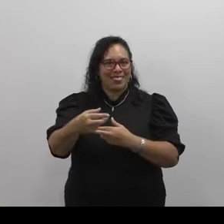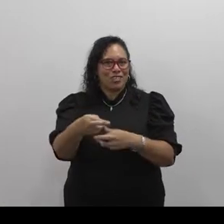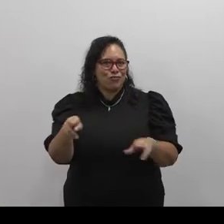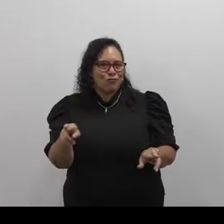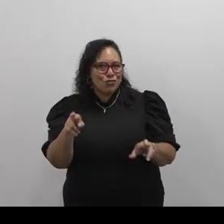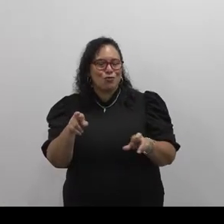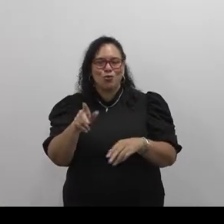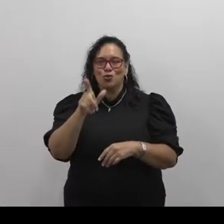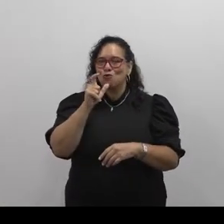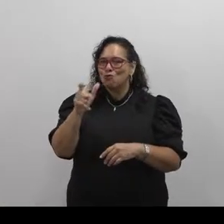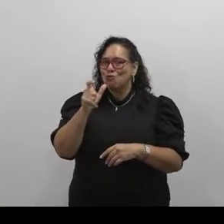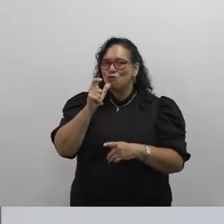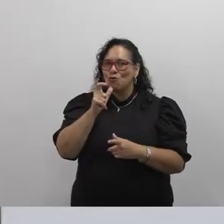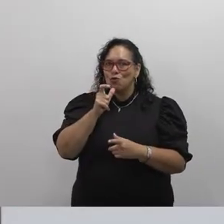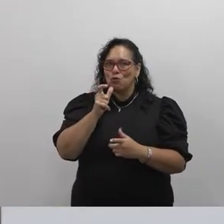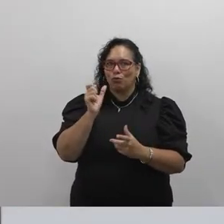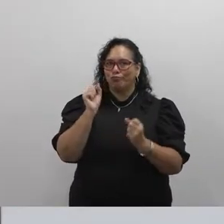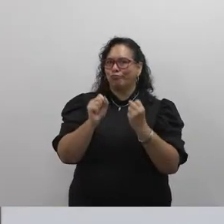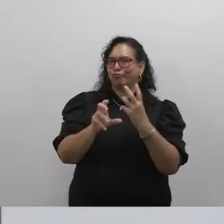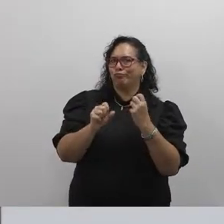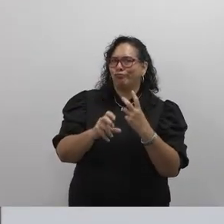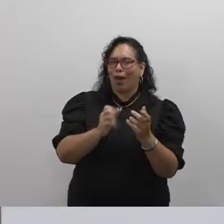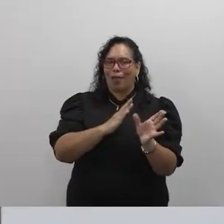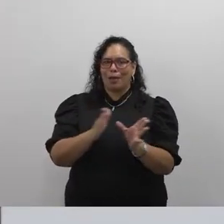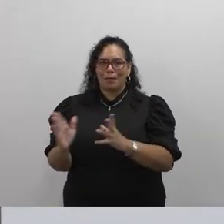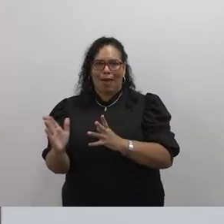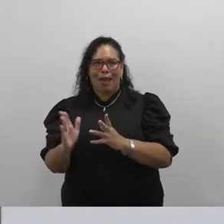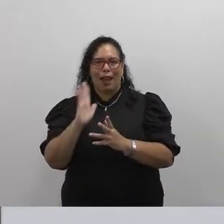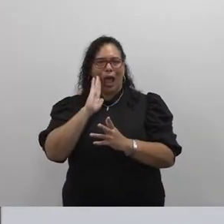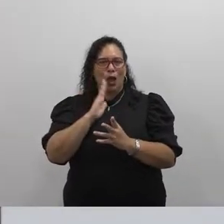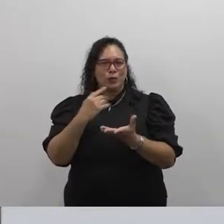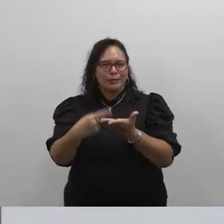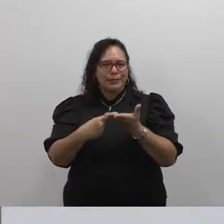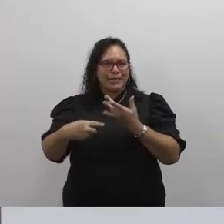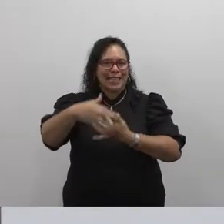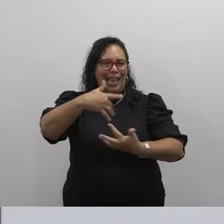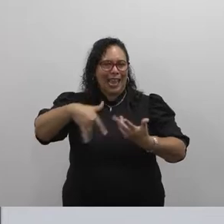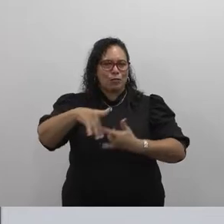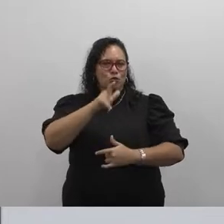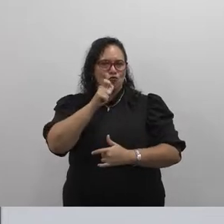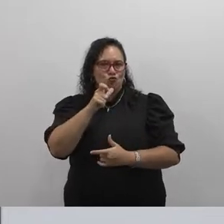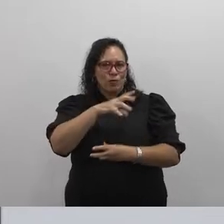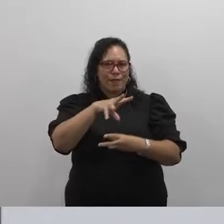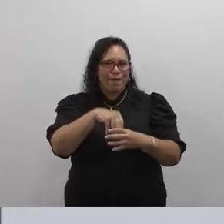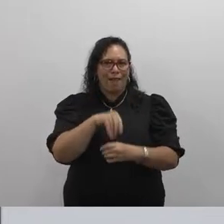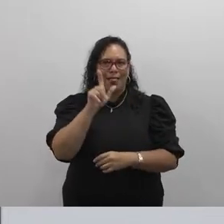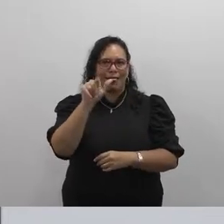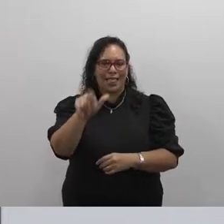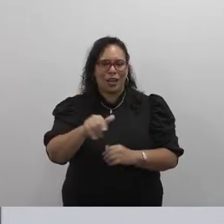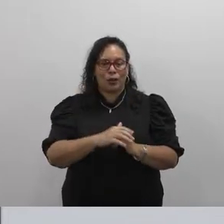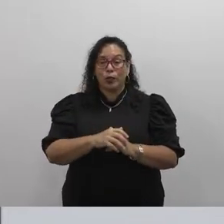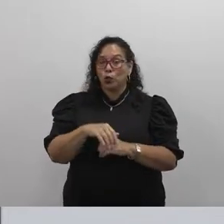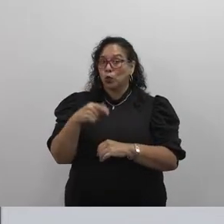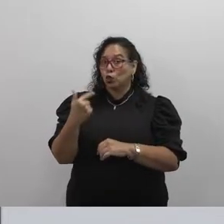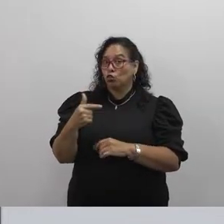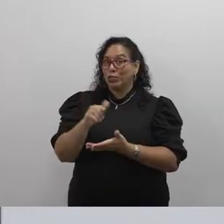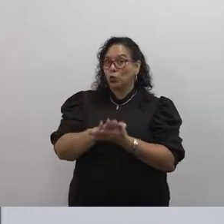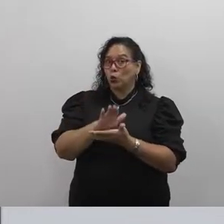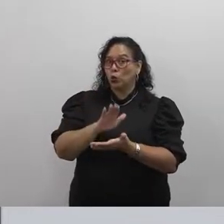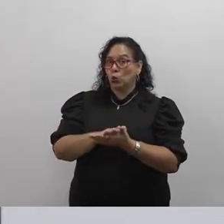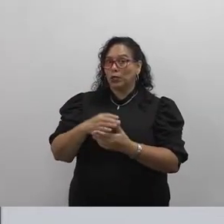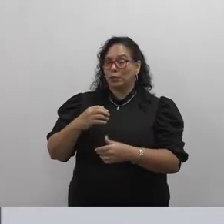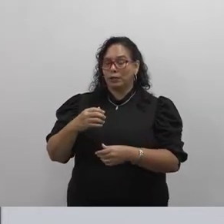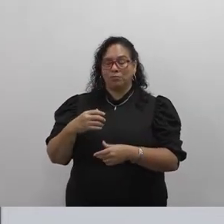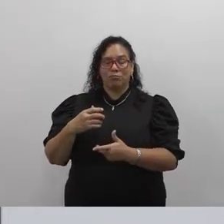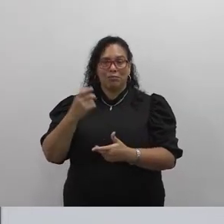who chimed in on this plan, right? And I'll get into the engagement piece a little later, but really big kudos to the Green Schools campaign, to a number of folks in this